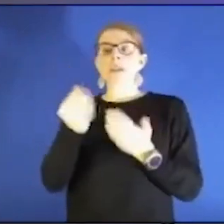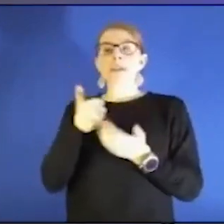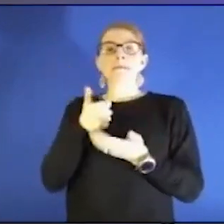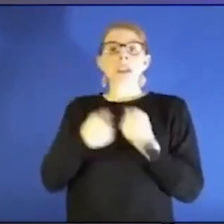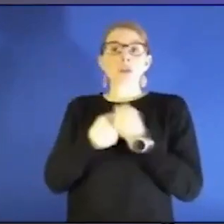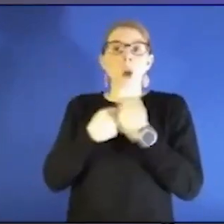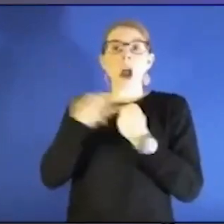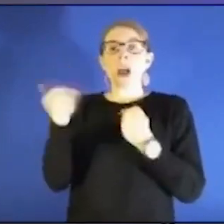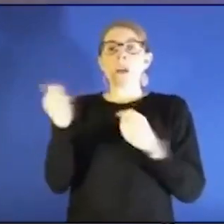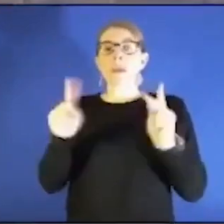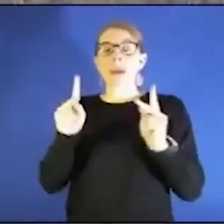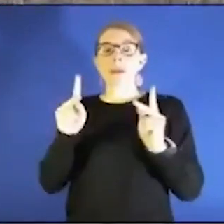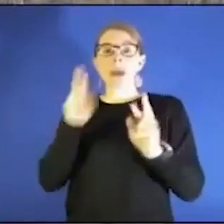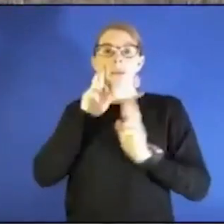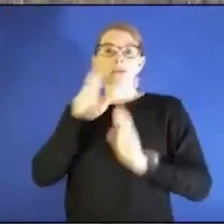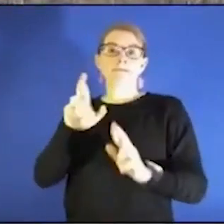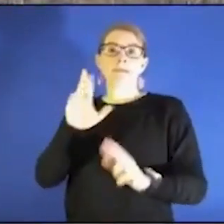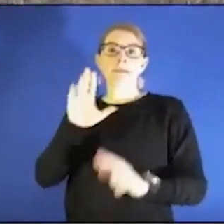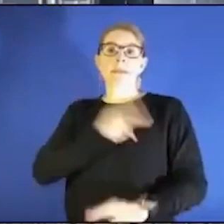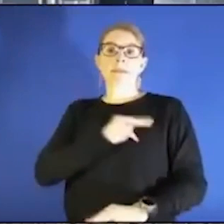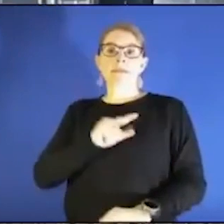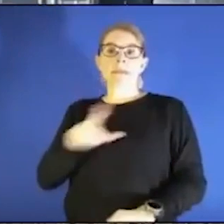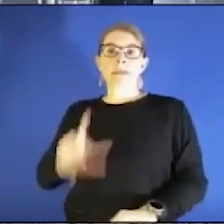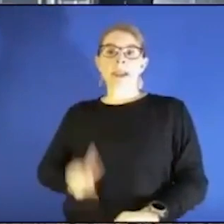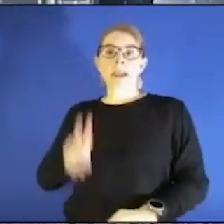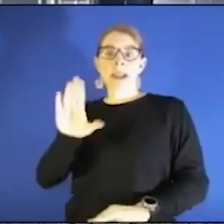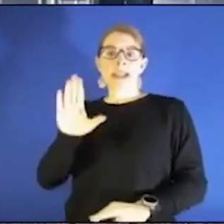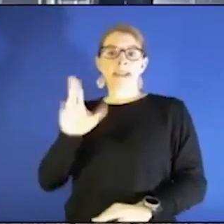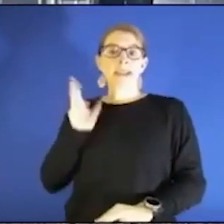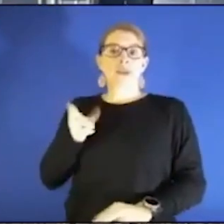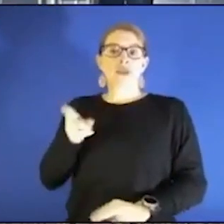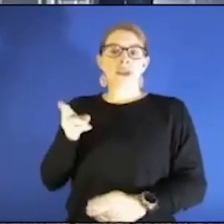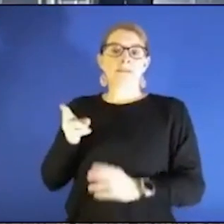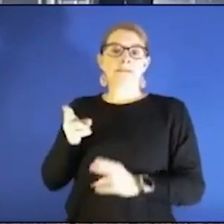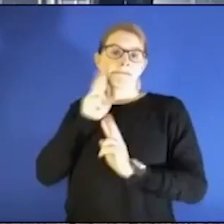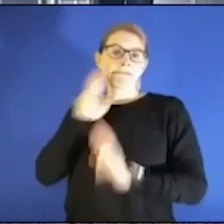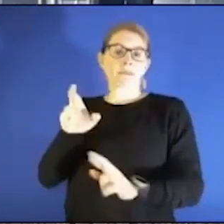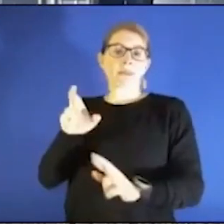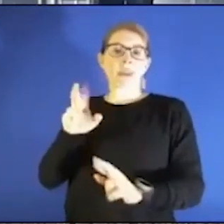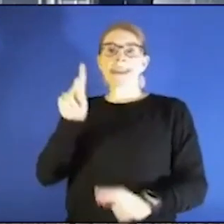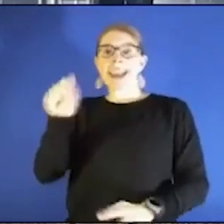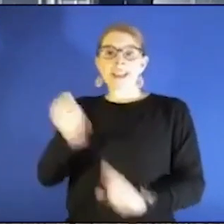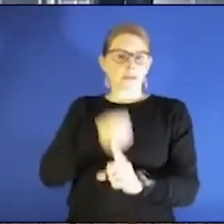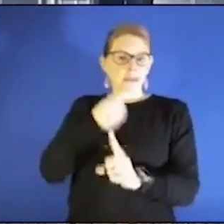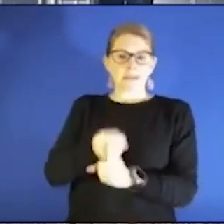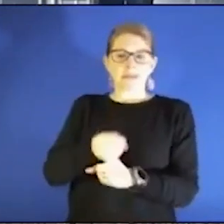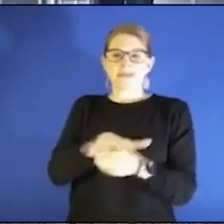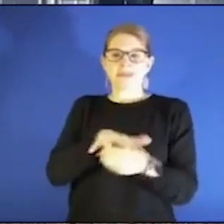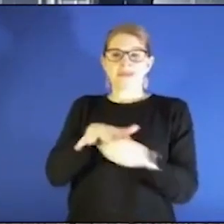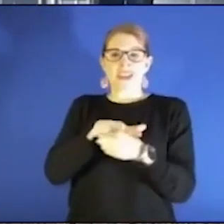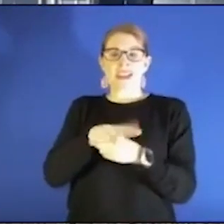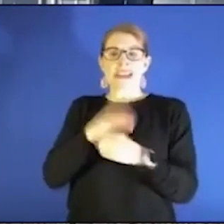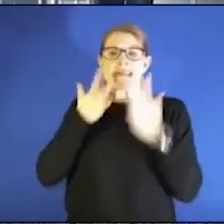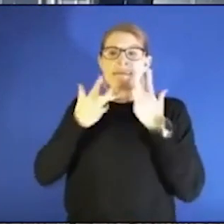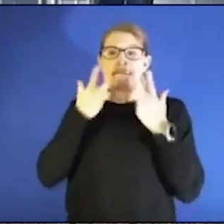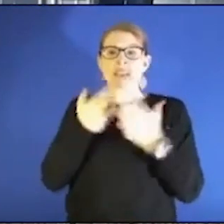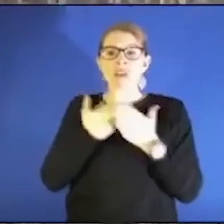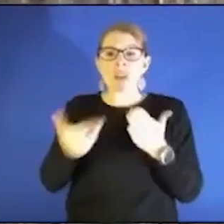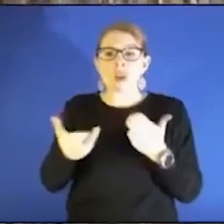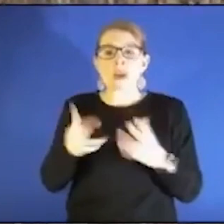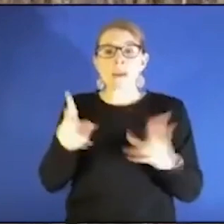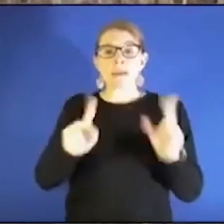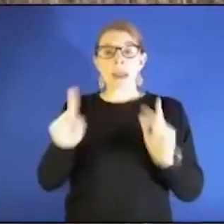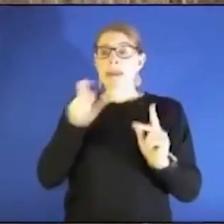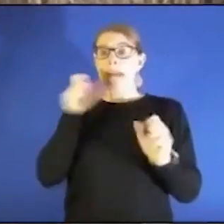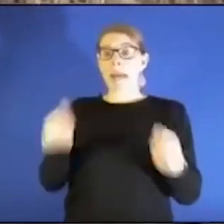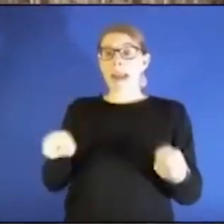King's legacy. Coming up Tuesday, Western Kansas, one of the hardest hit areas with COVID. There is a lack of resources, people unable to get